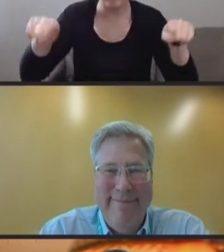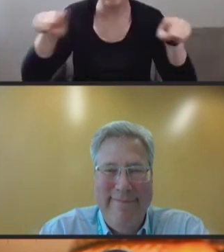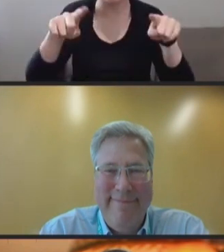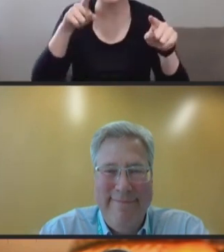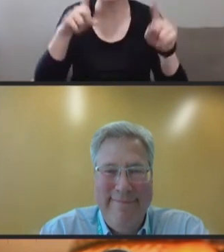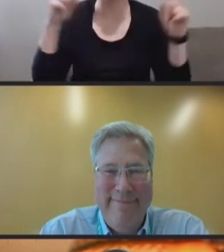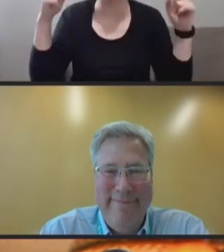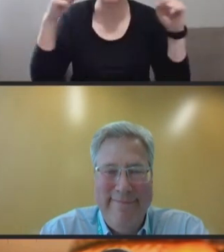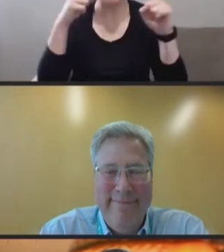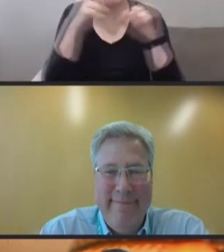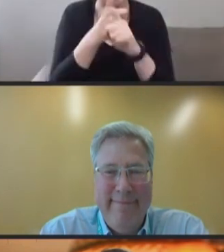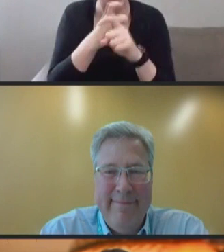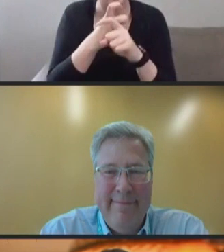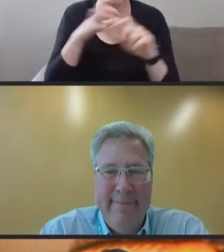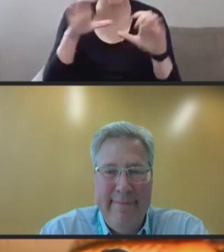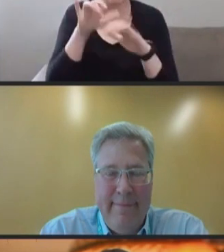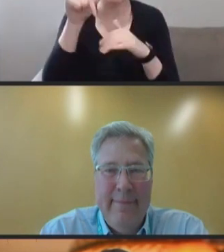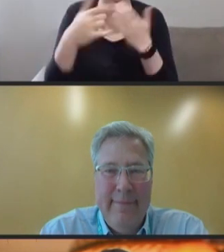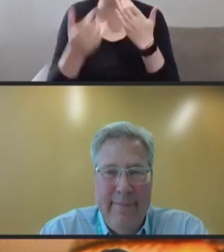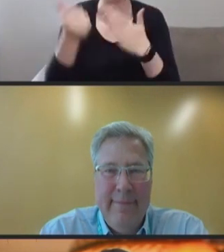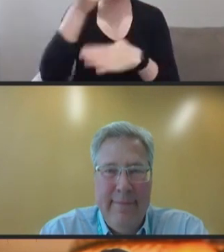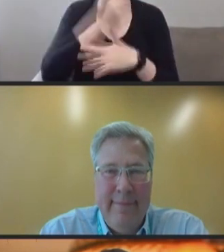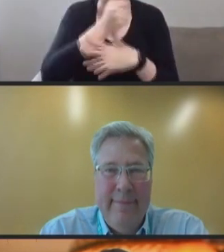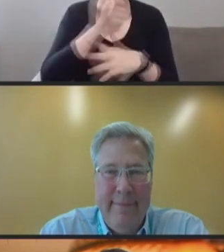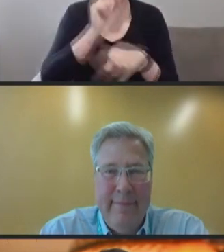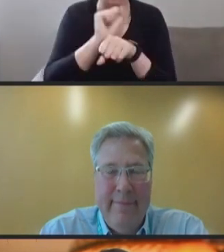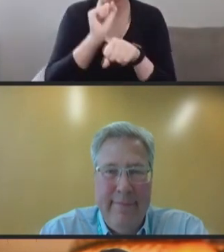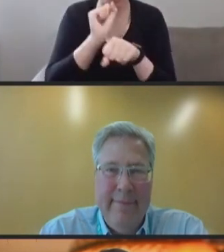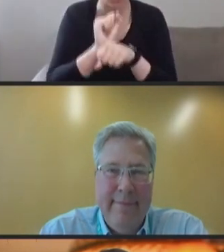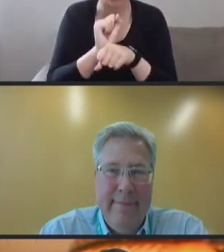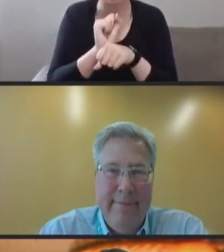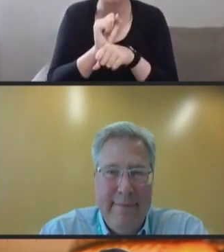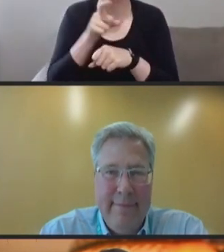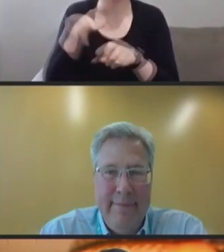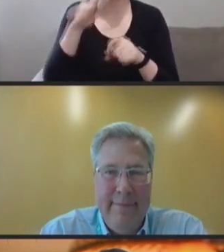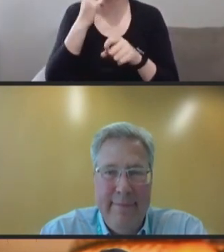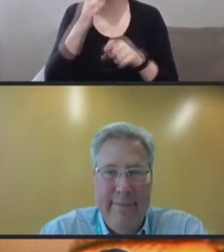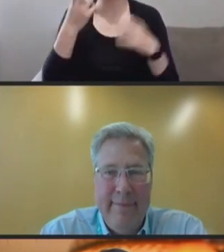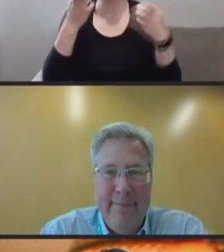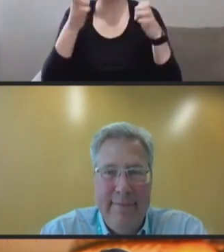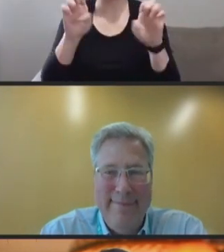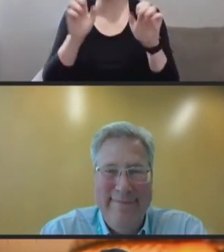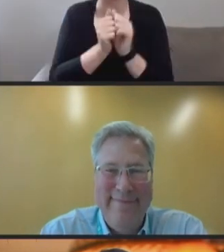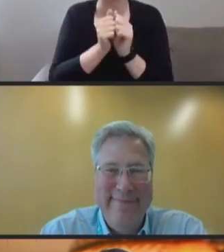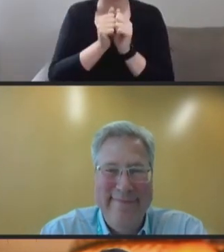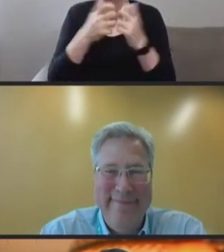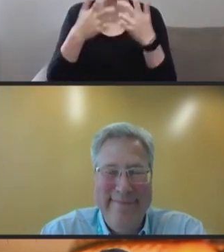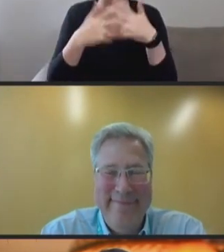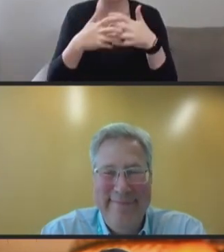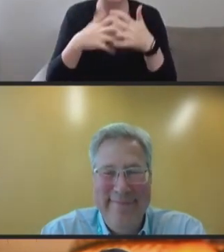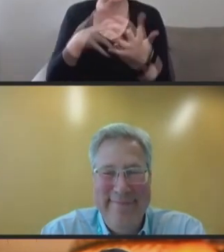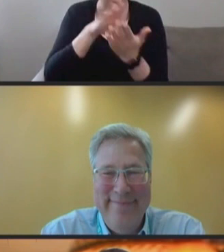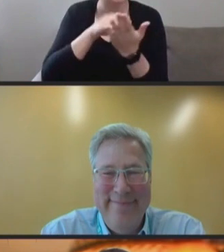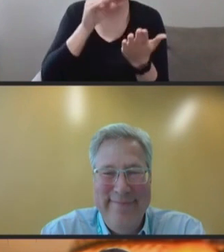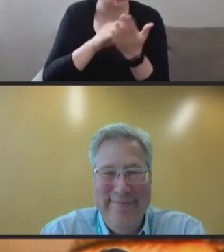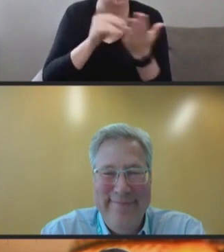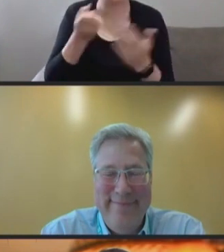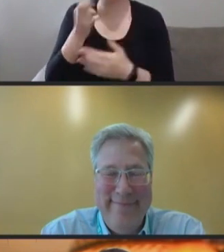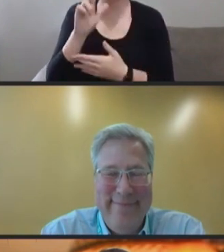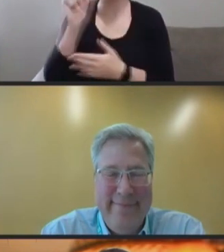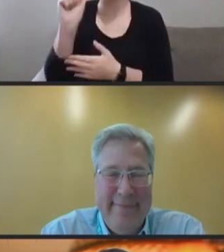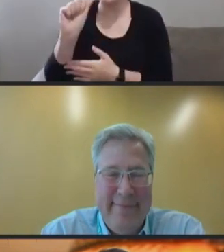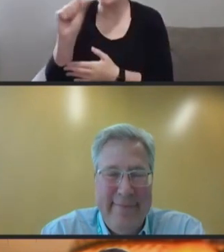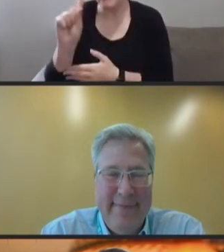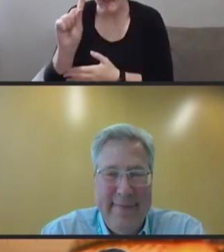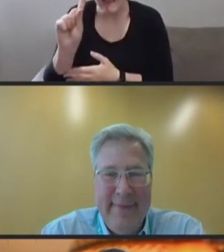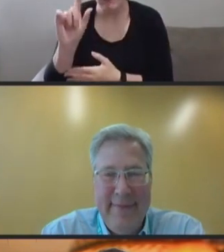to do this kind of prioritization work. Have you seen any efforts with machine learning or AI or anything like that to try to pull